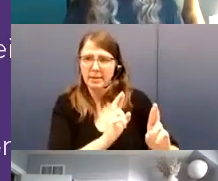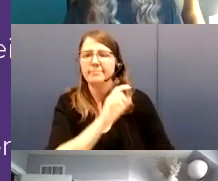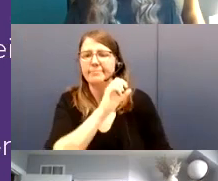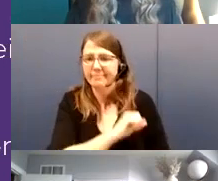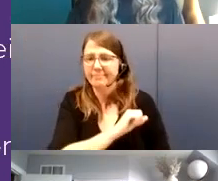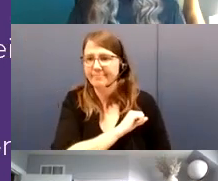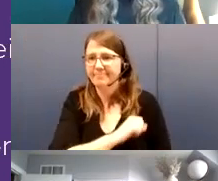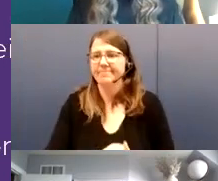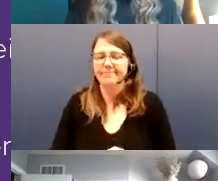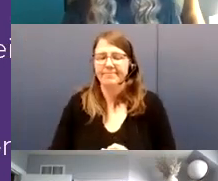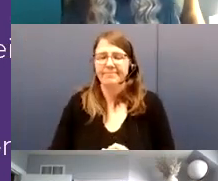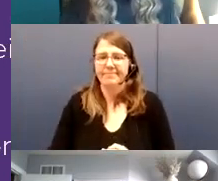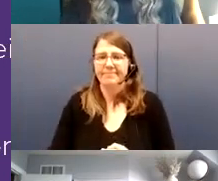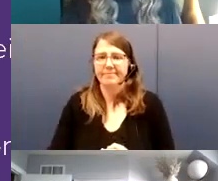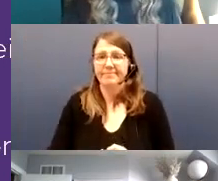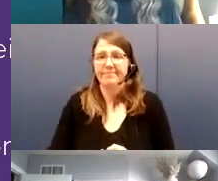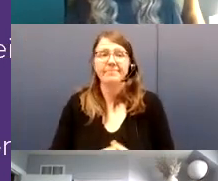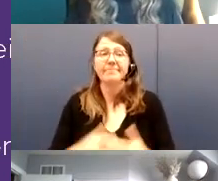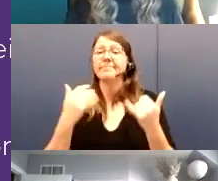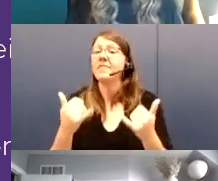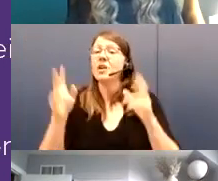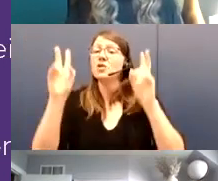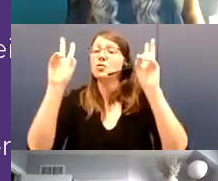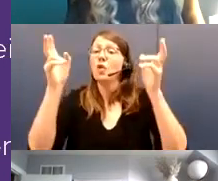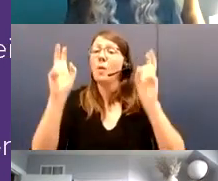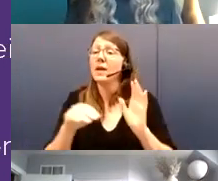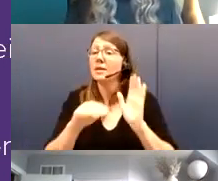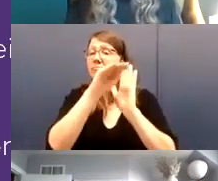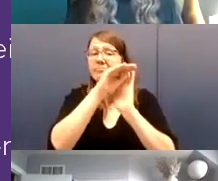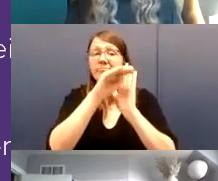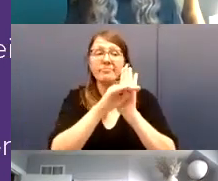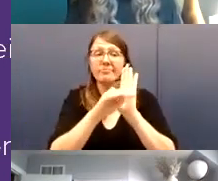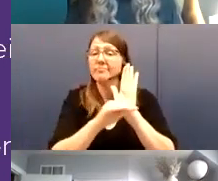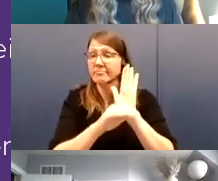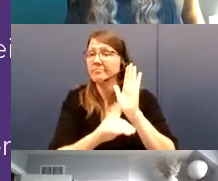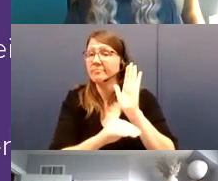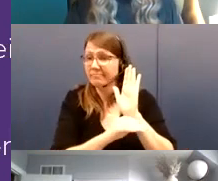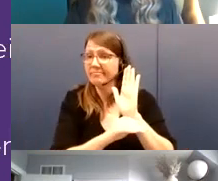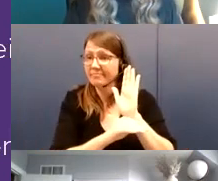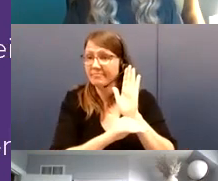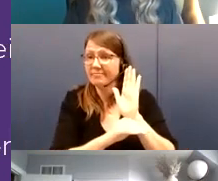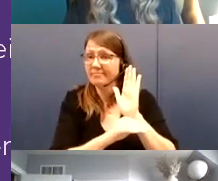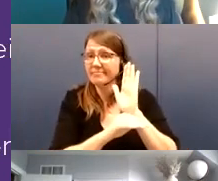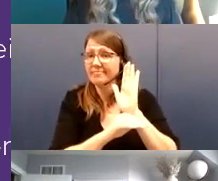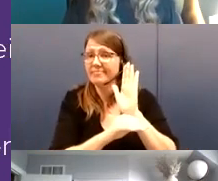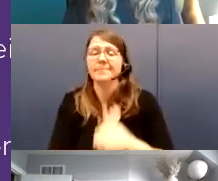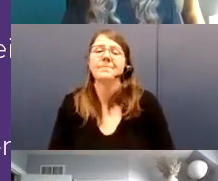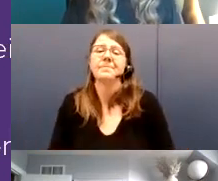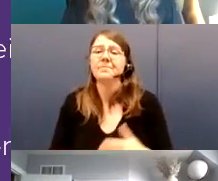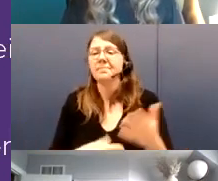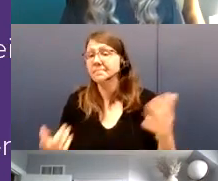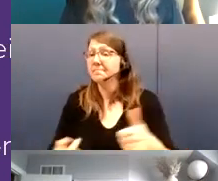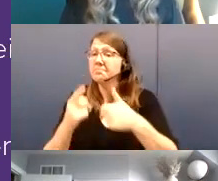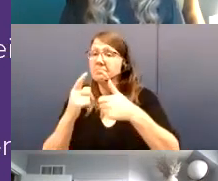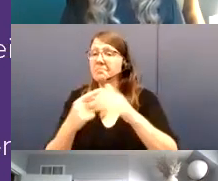So this is a brief overview of what the flow of the webinar today is going to look like. So we're going to look at examples of